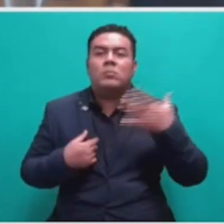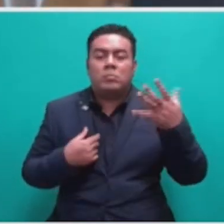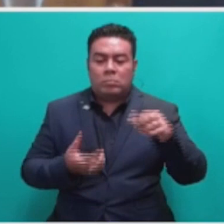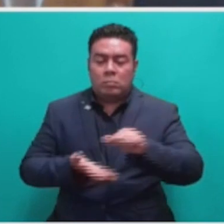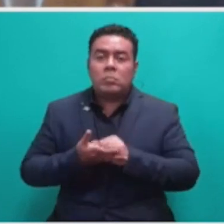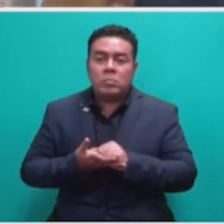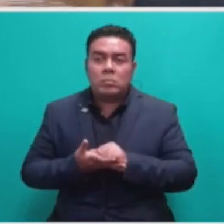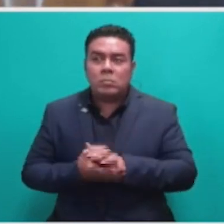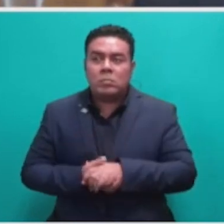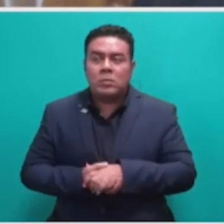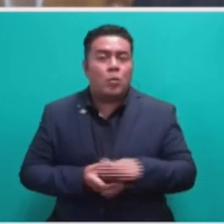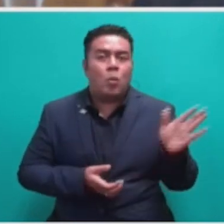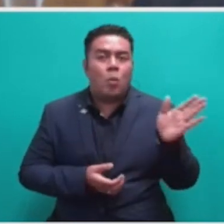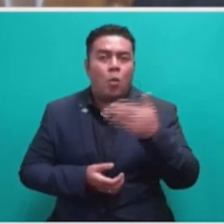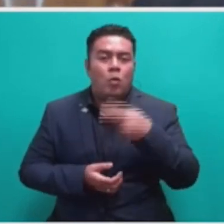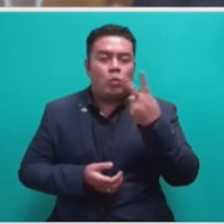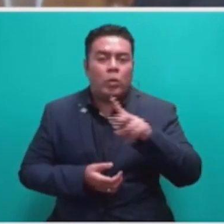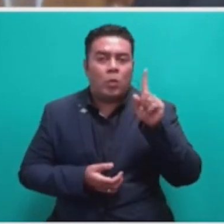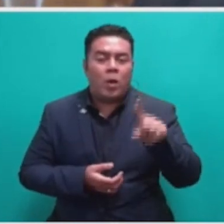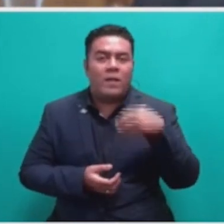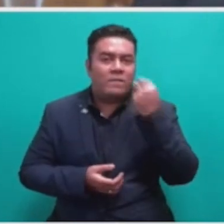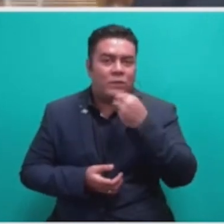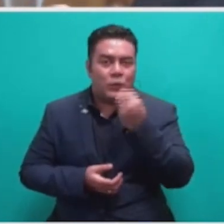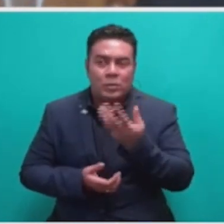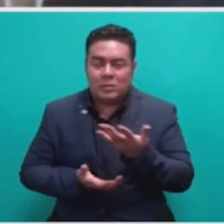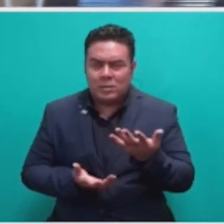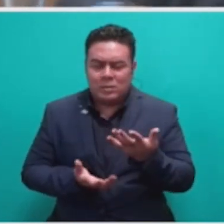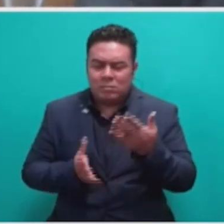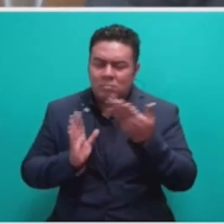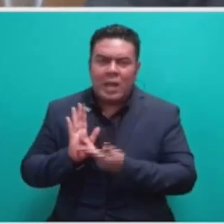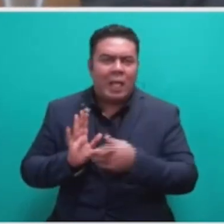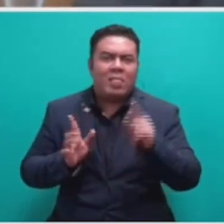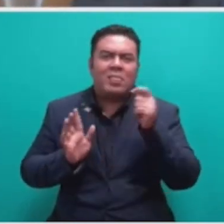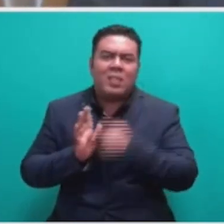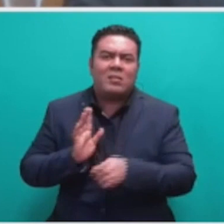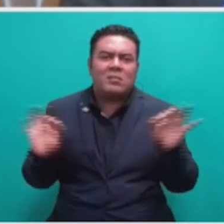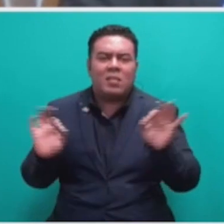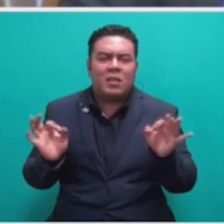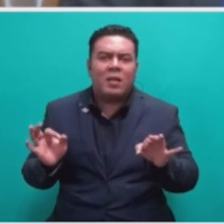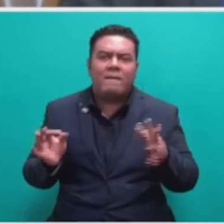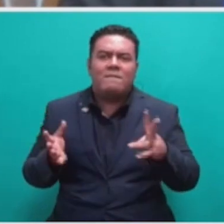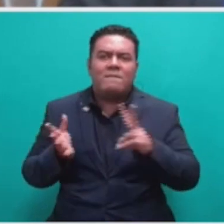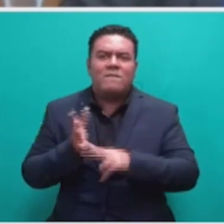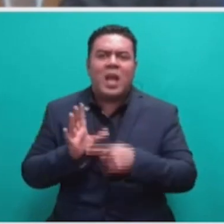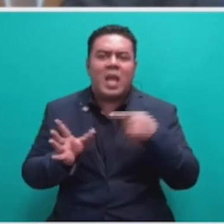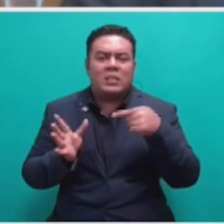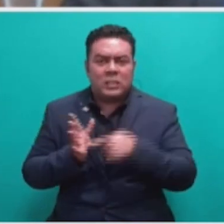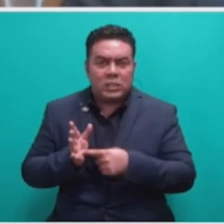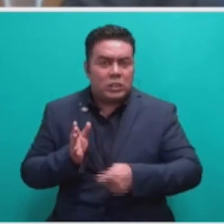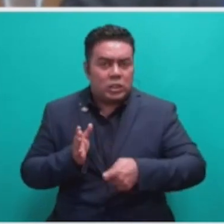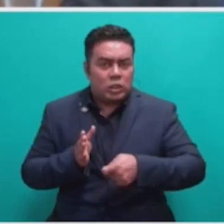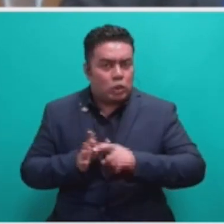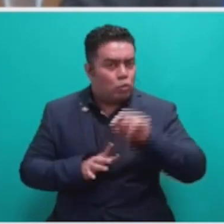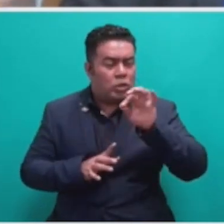rated on all the 21 food items. So there is no tax, no VAT increase on the 21 food